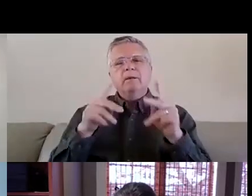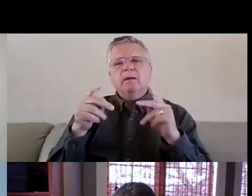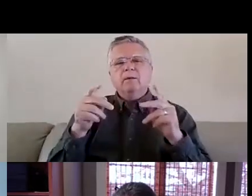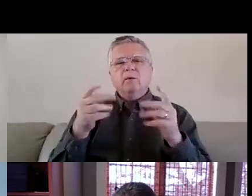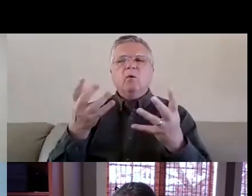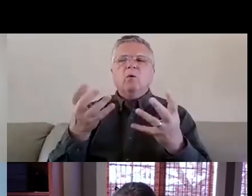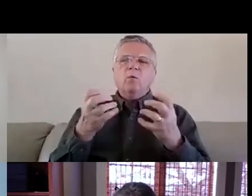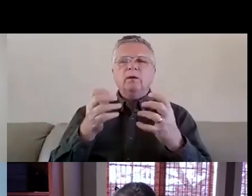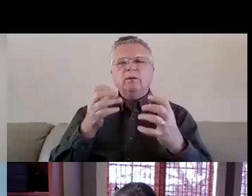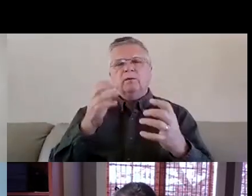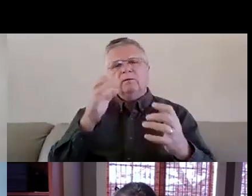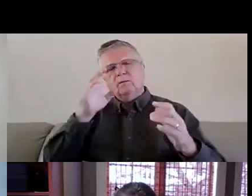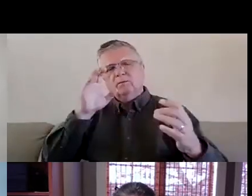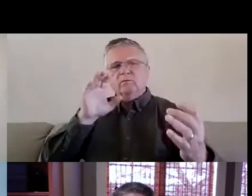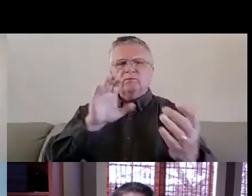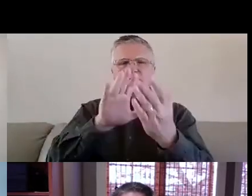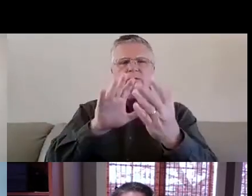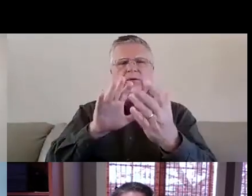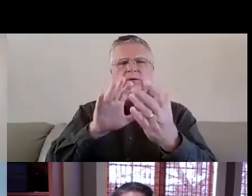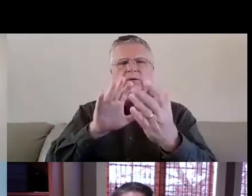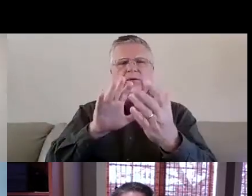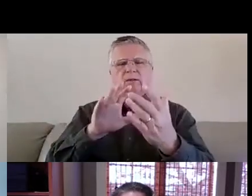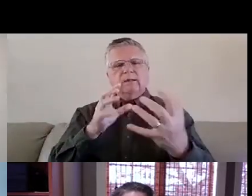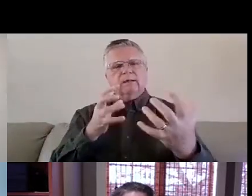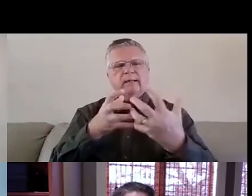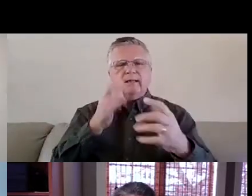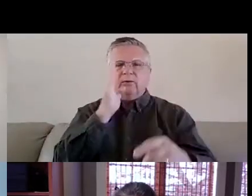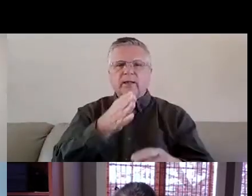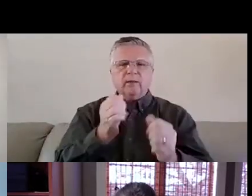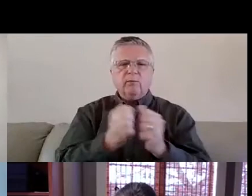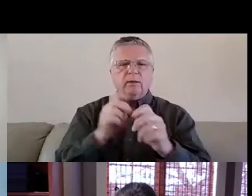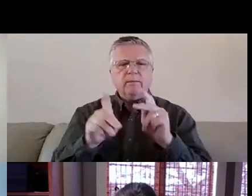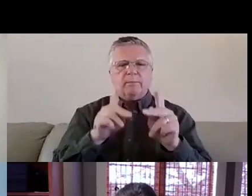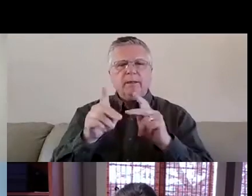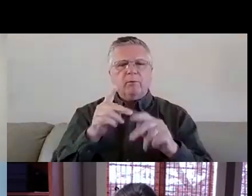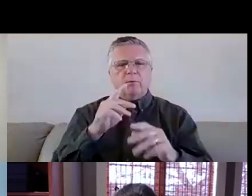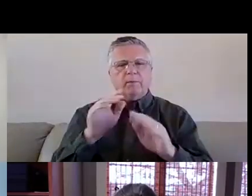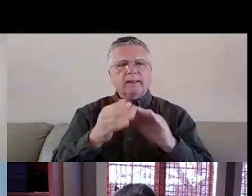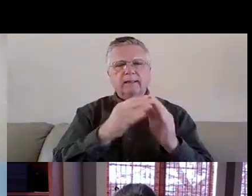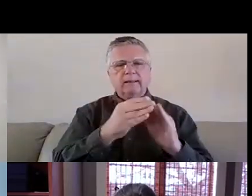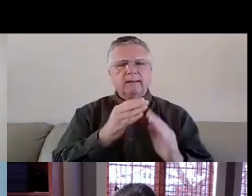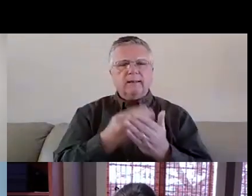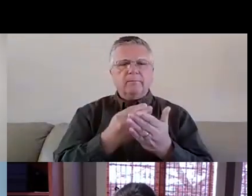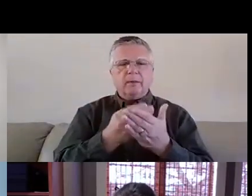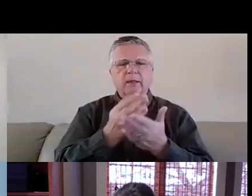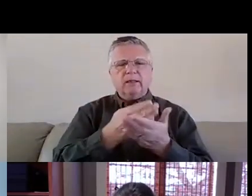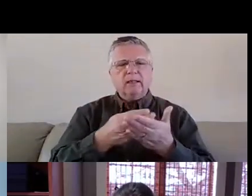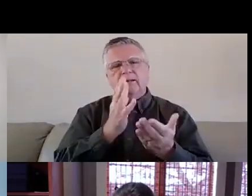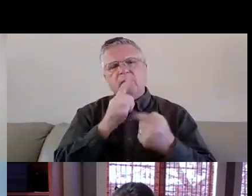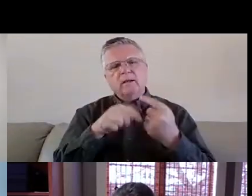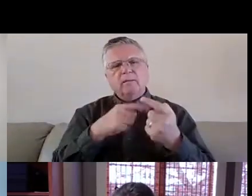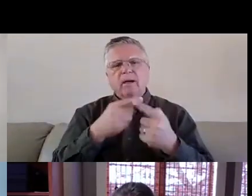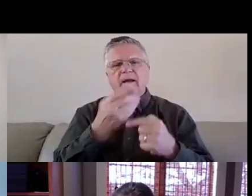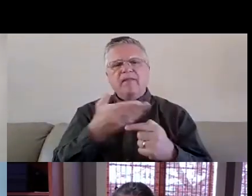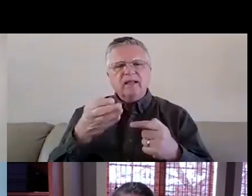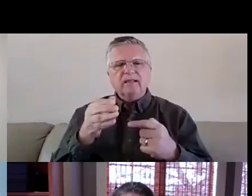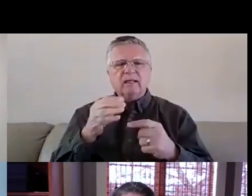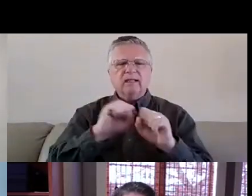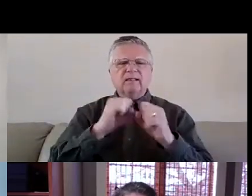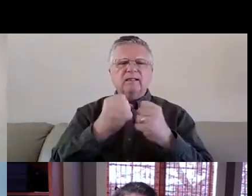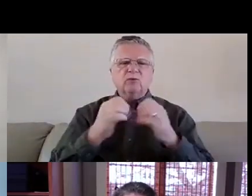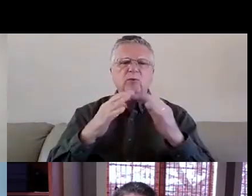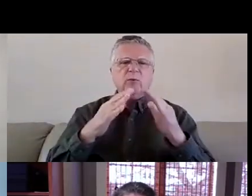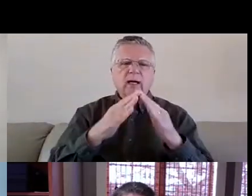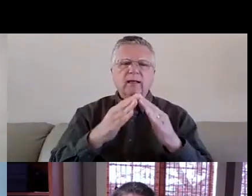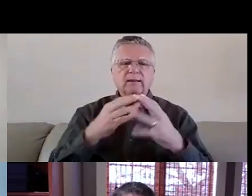directly with the council on the city budget and speak to you specifically about the need for things like social housing, healthcare,